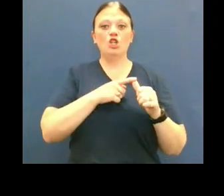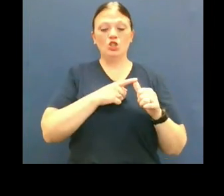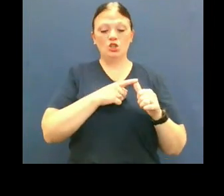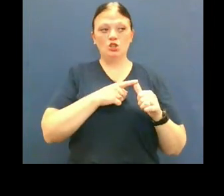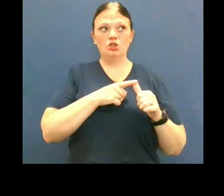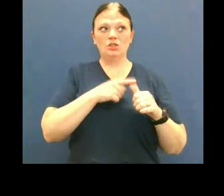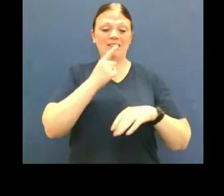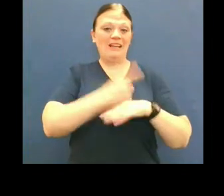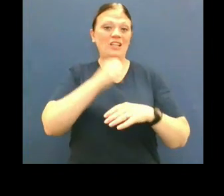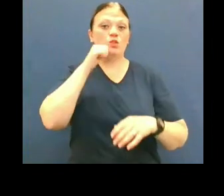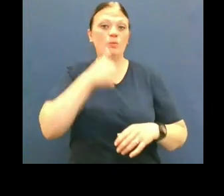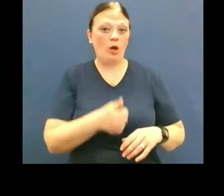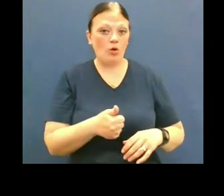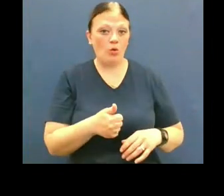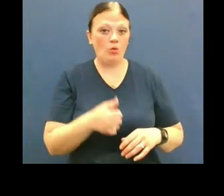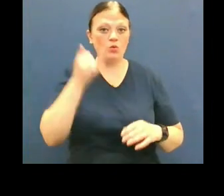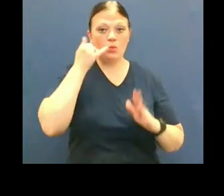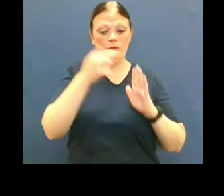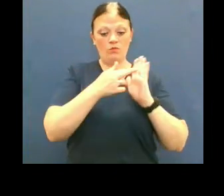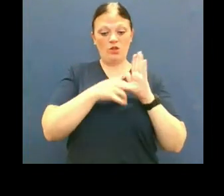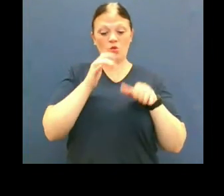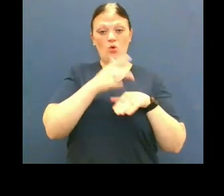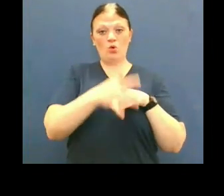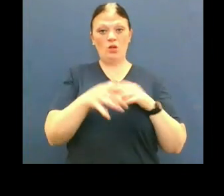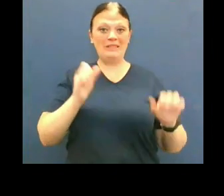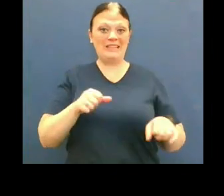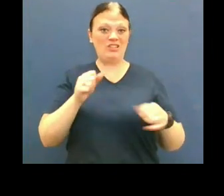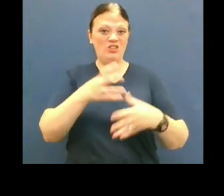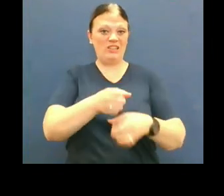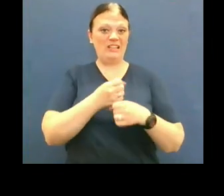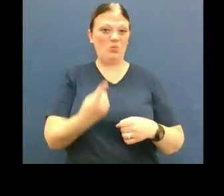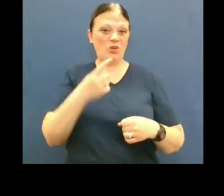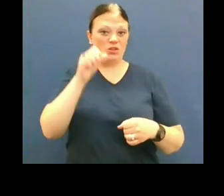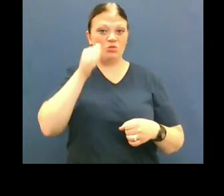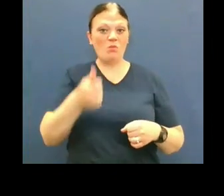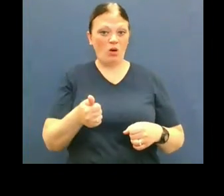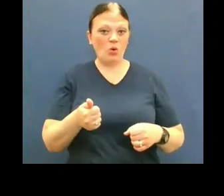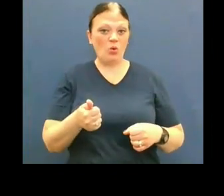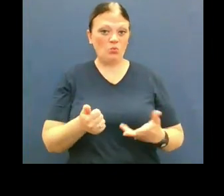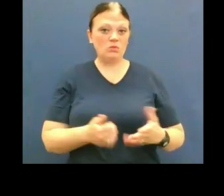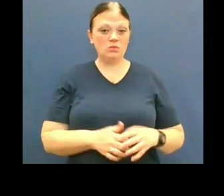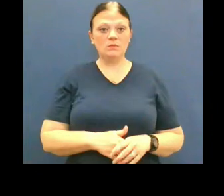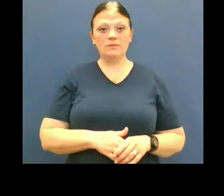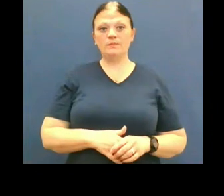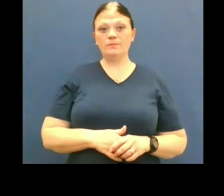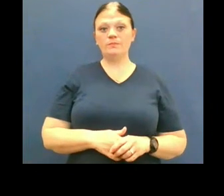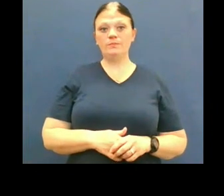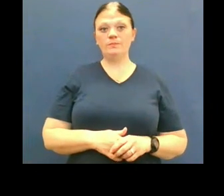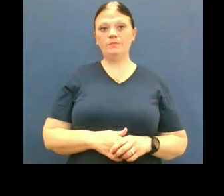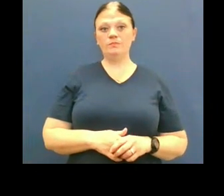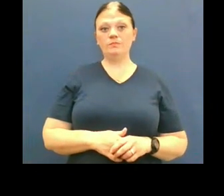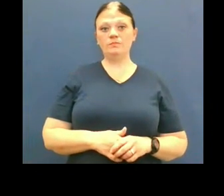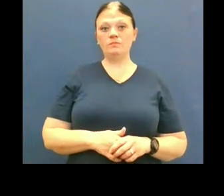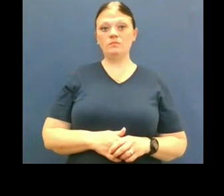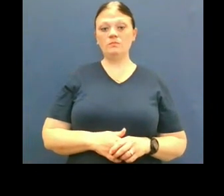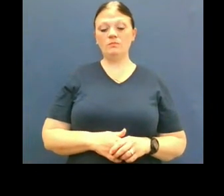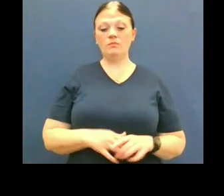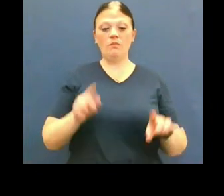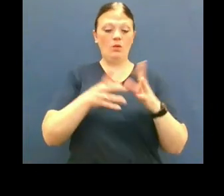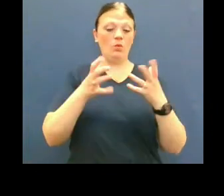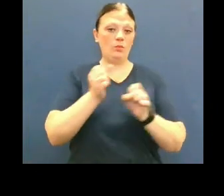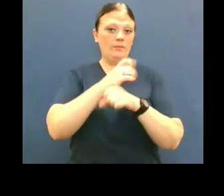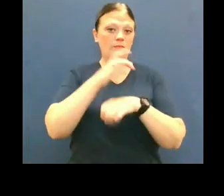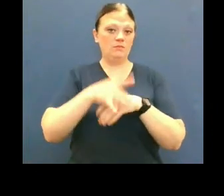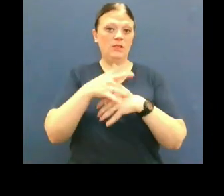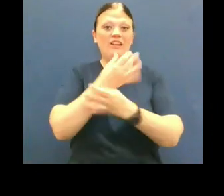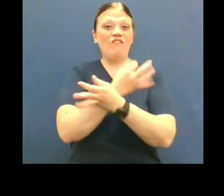being tomorrow. So those who register early potentially could get face shields and other PPE tomorrow. But we wanted to make that service available, and this